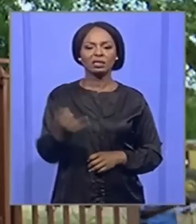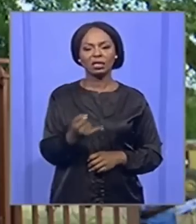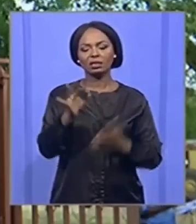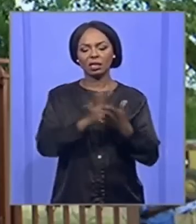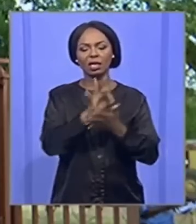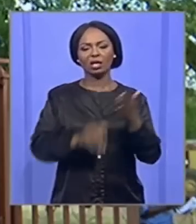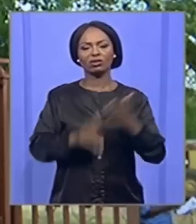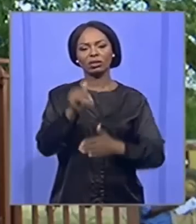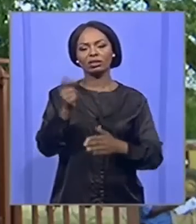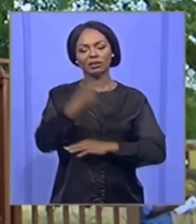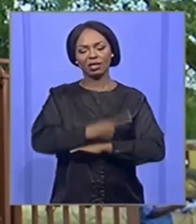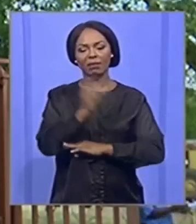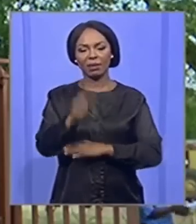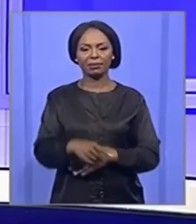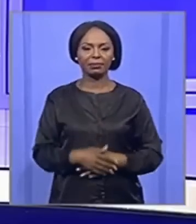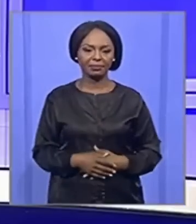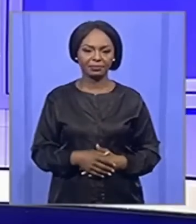dikgetho.